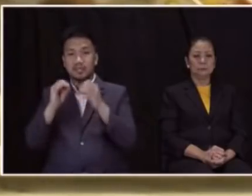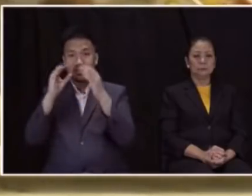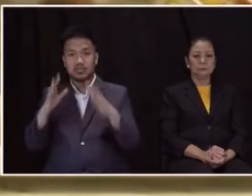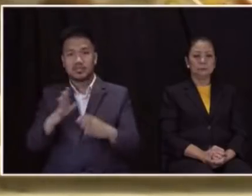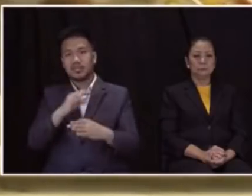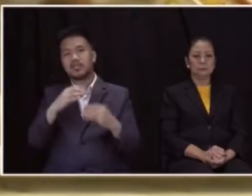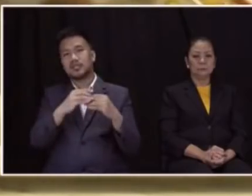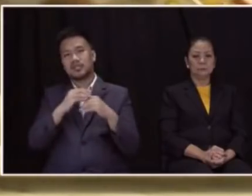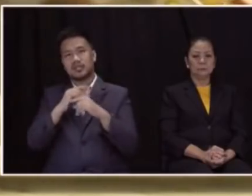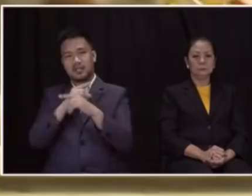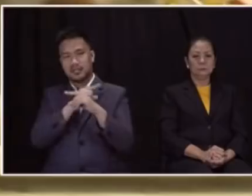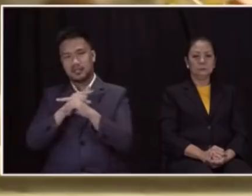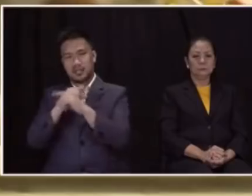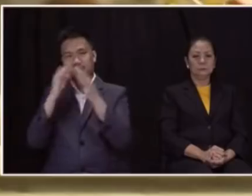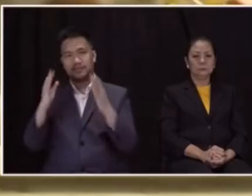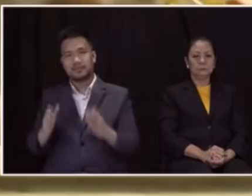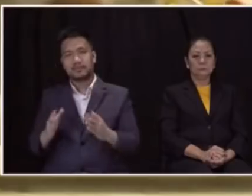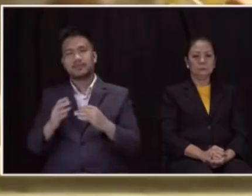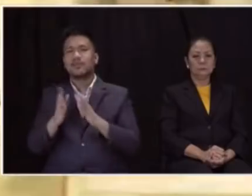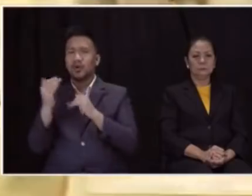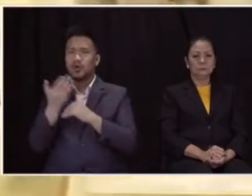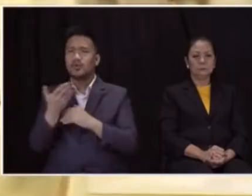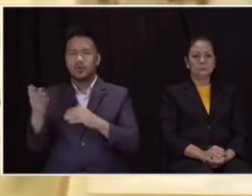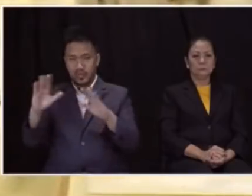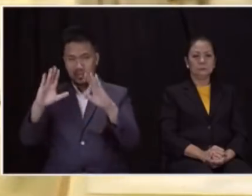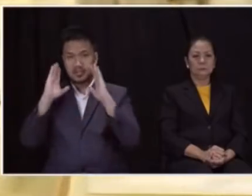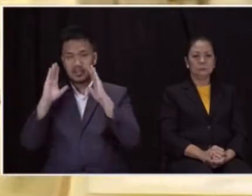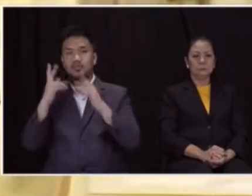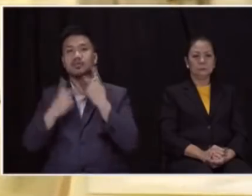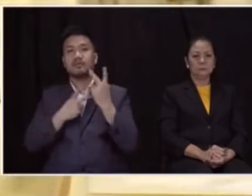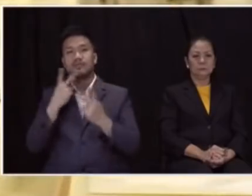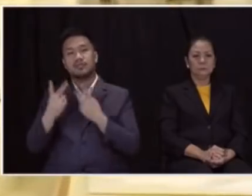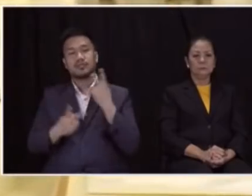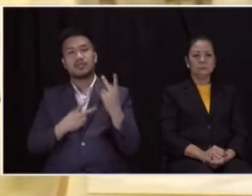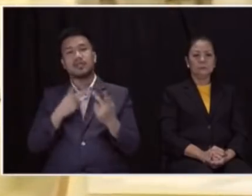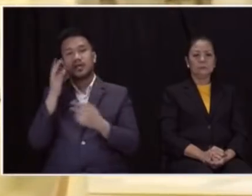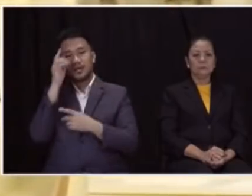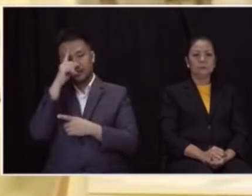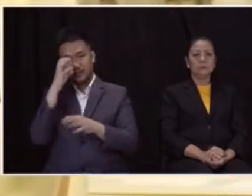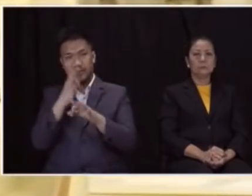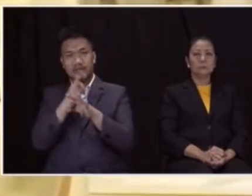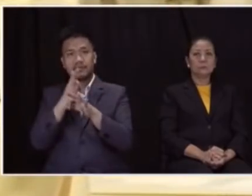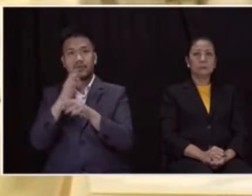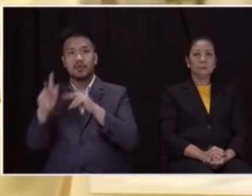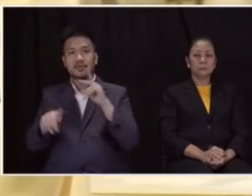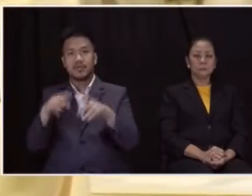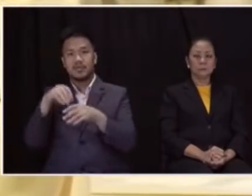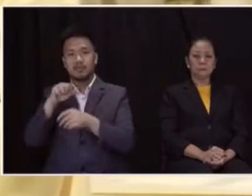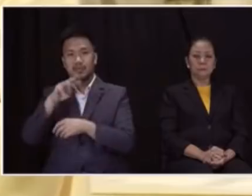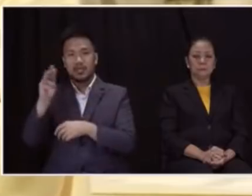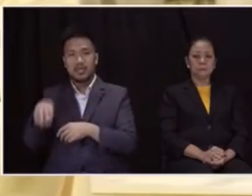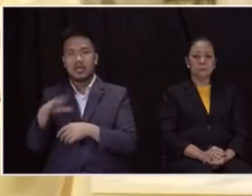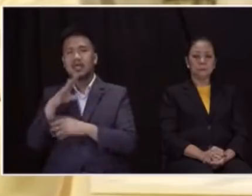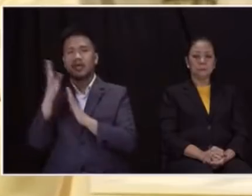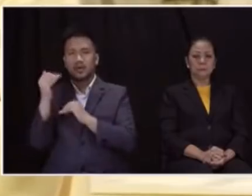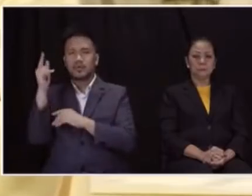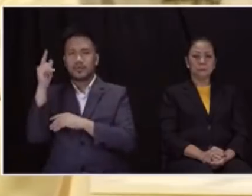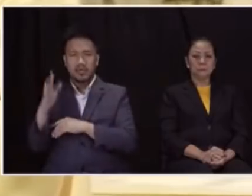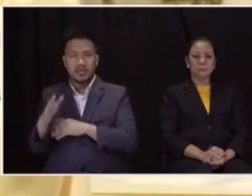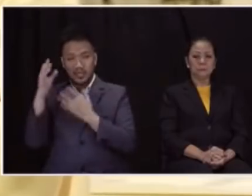guardian. May you listen to the voices of the faithful, and may God